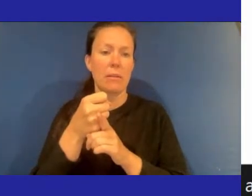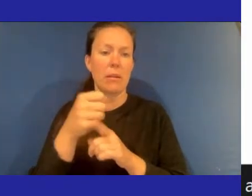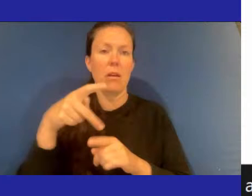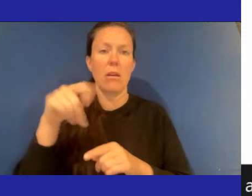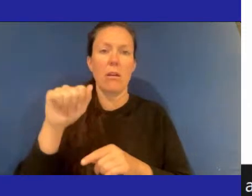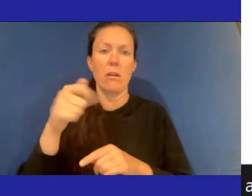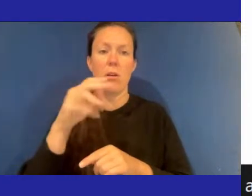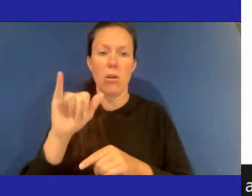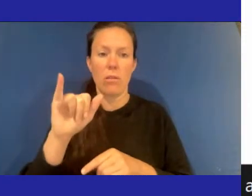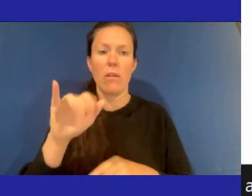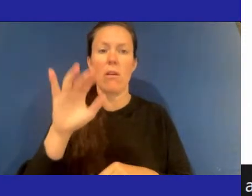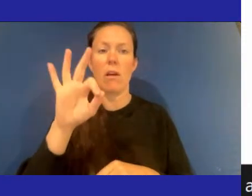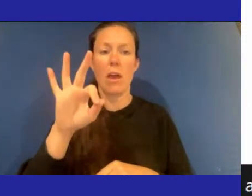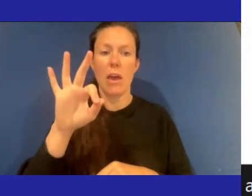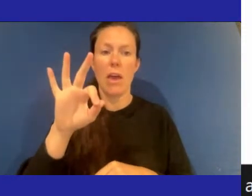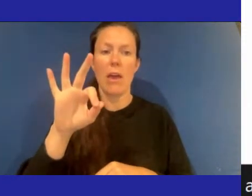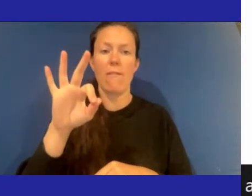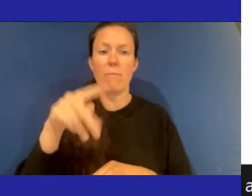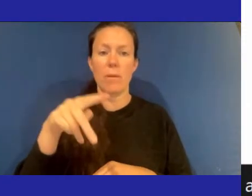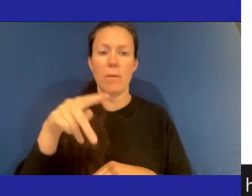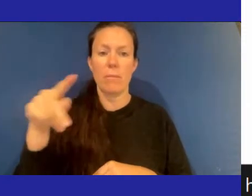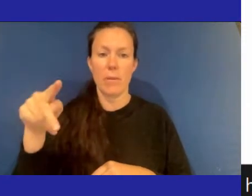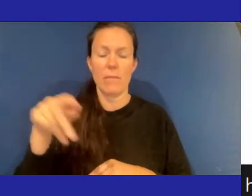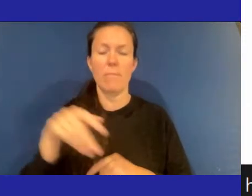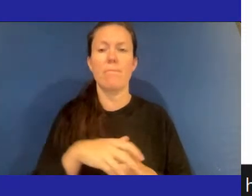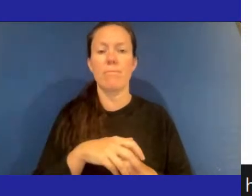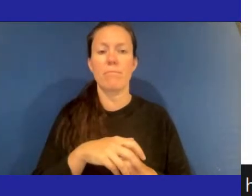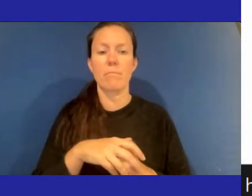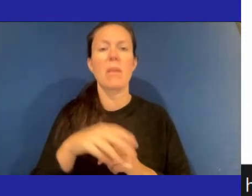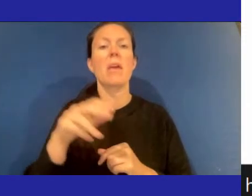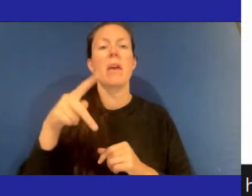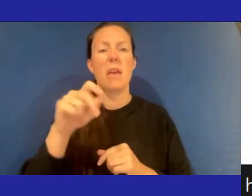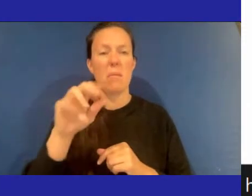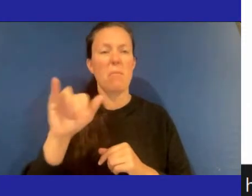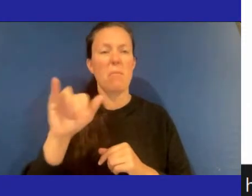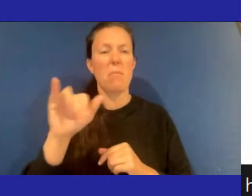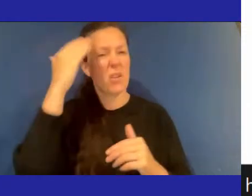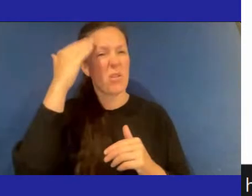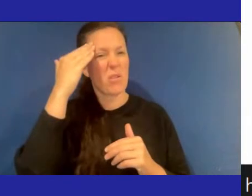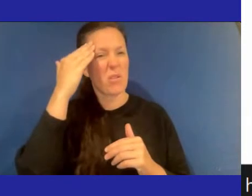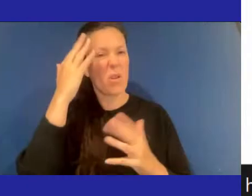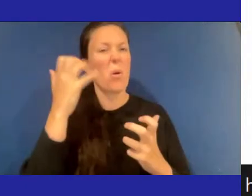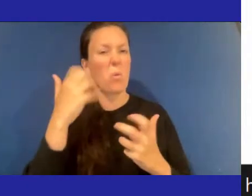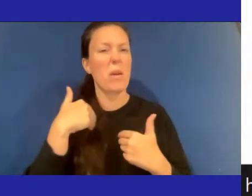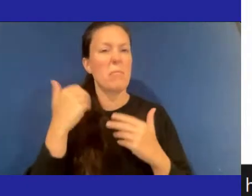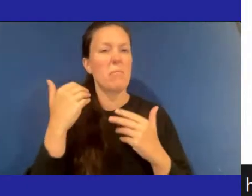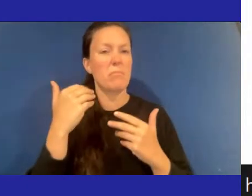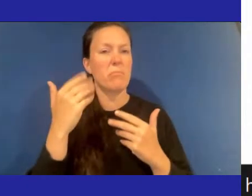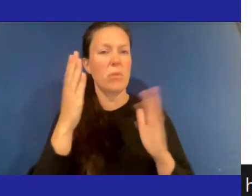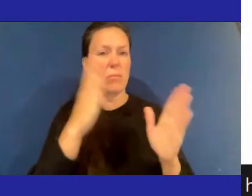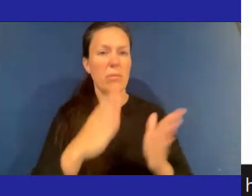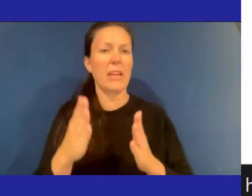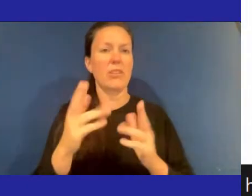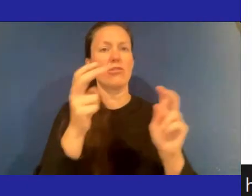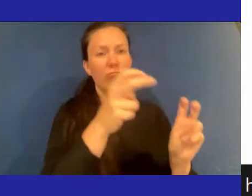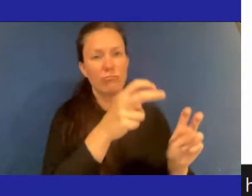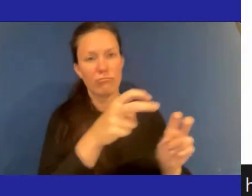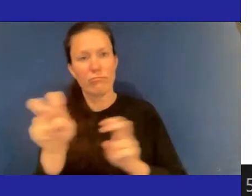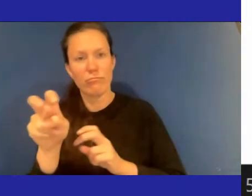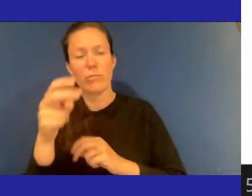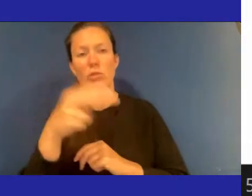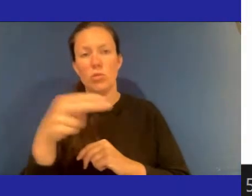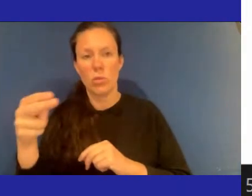FPP. PAGNI is aware of our intent to shift the contracts to H&H, and there has been